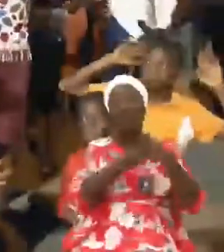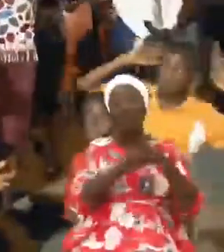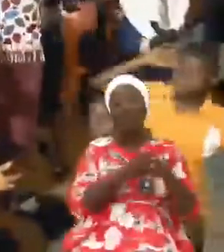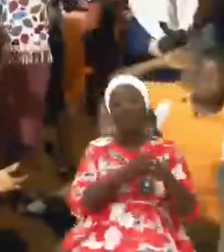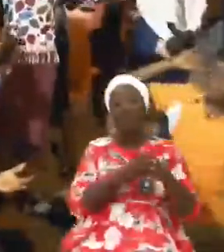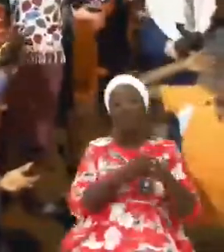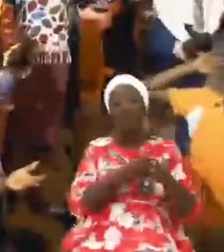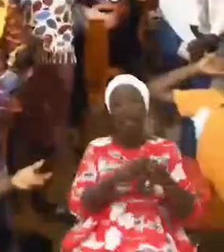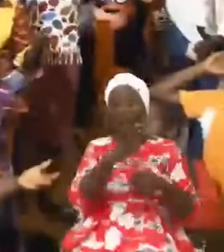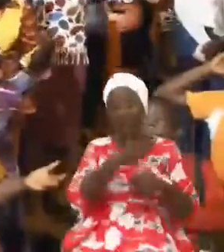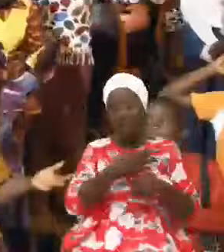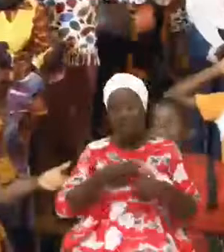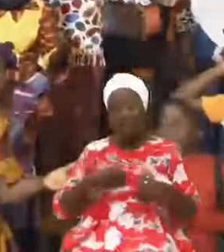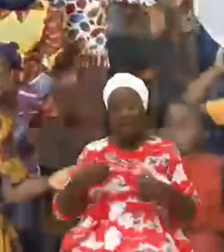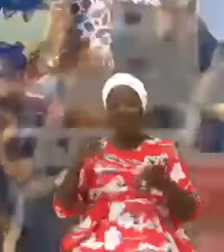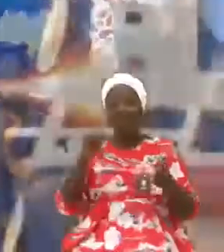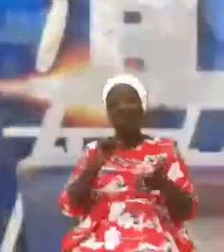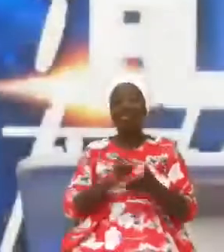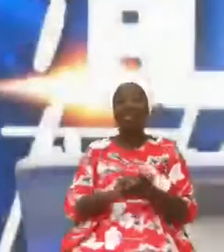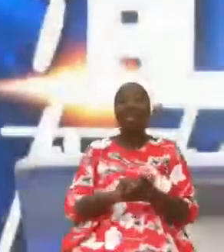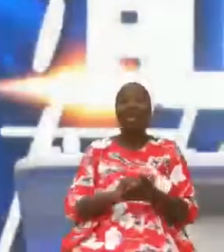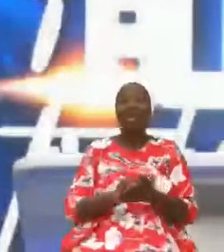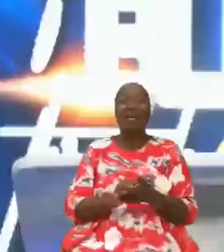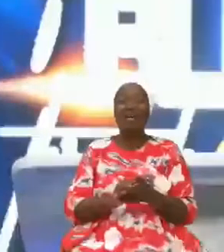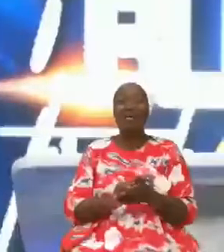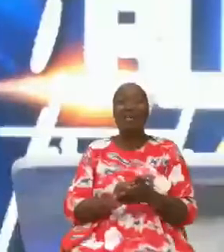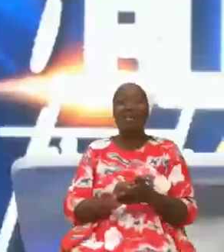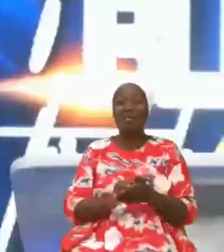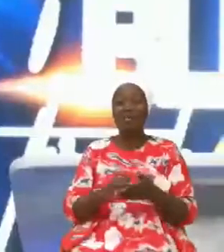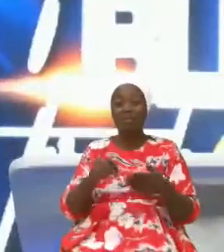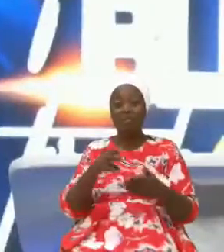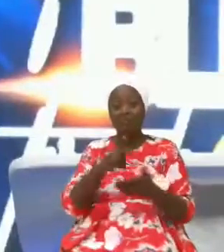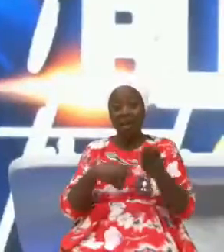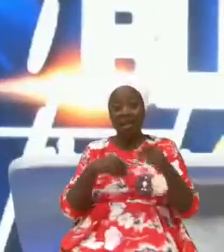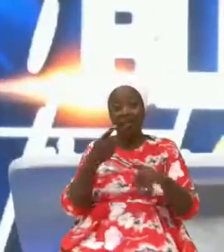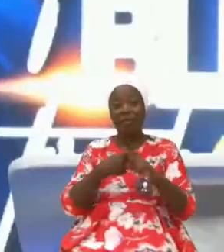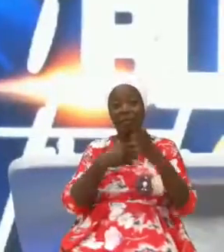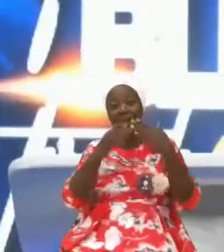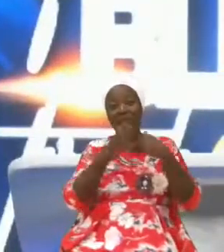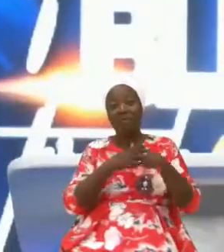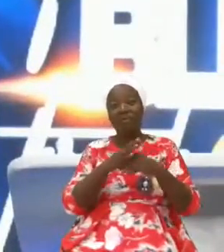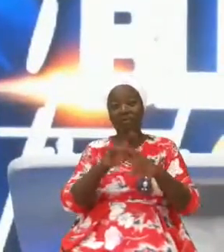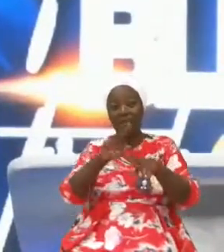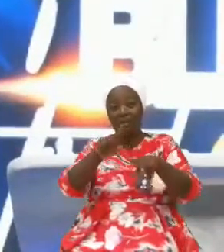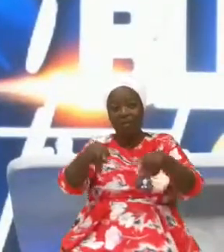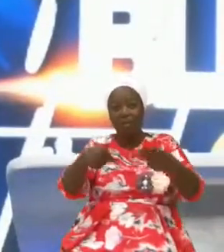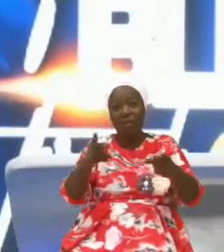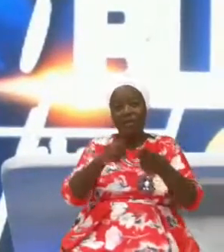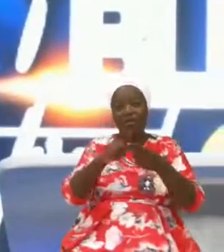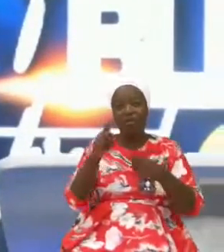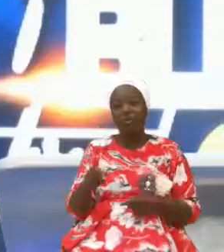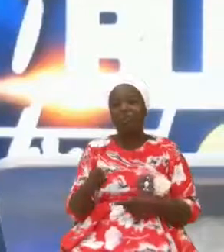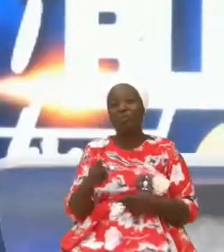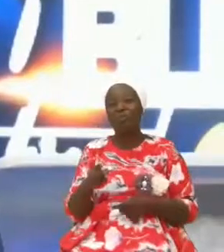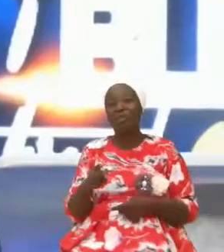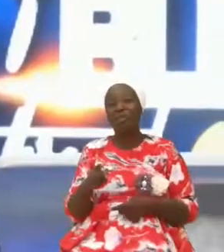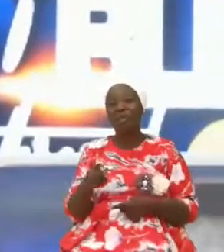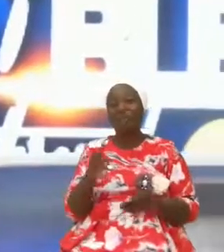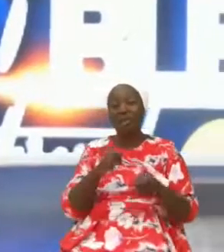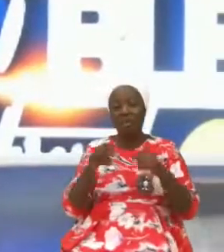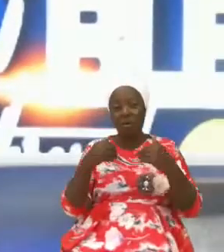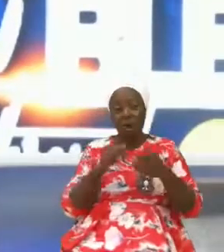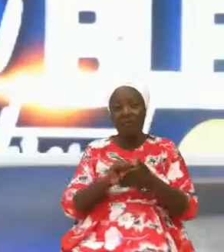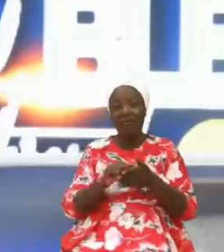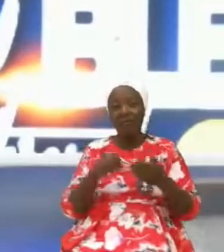there's spare part in heaven. And that spare part will be supplied.